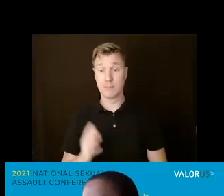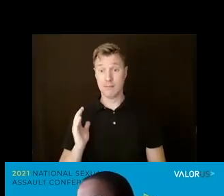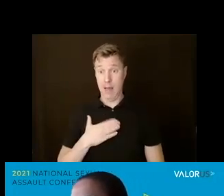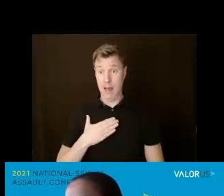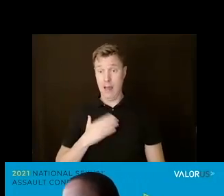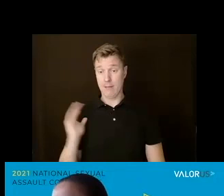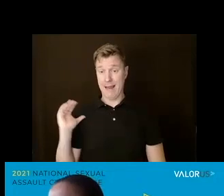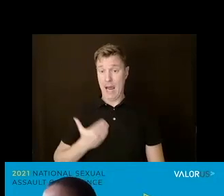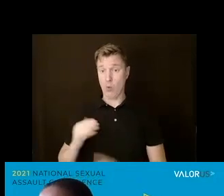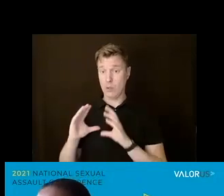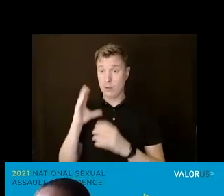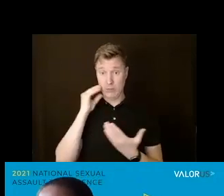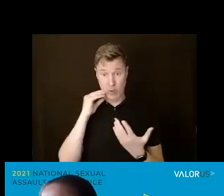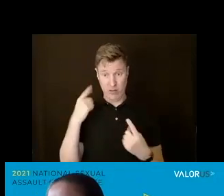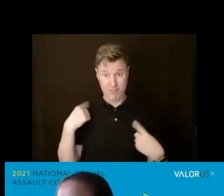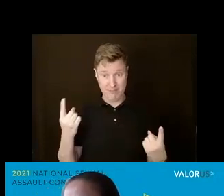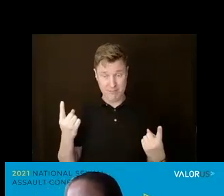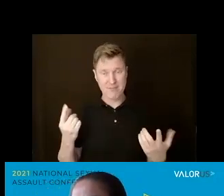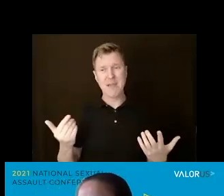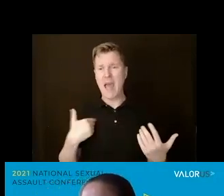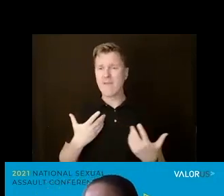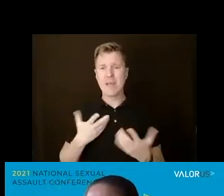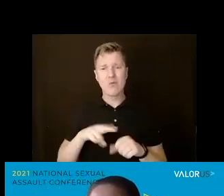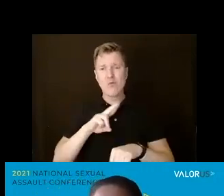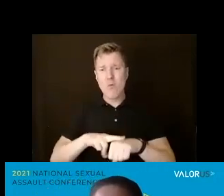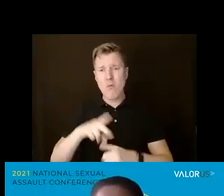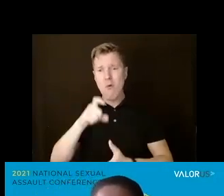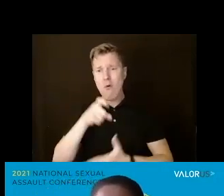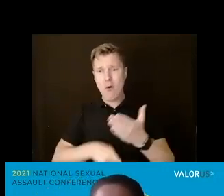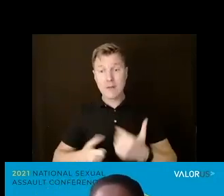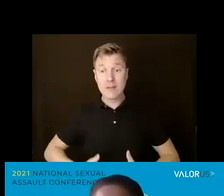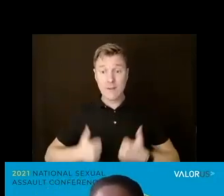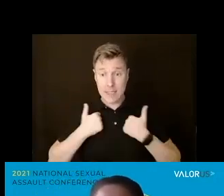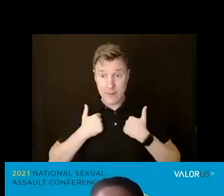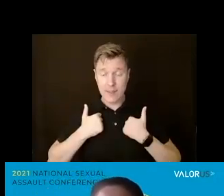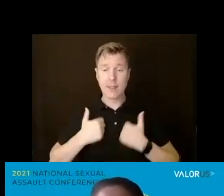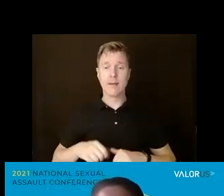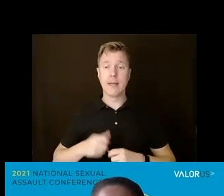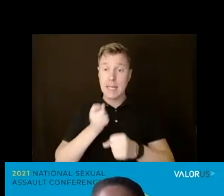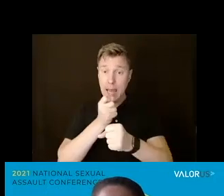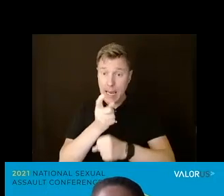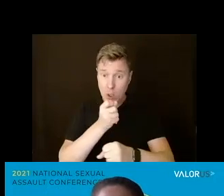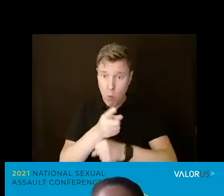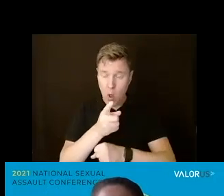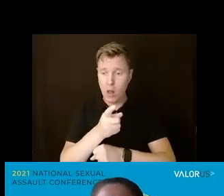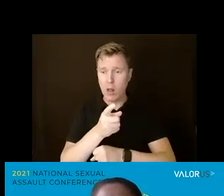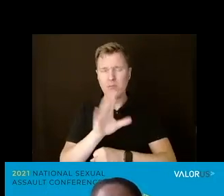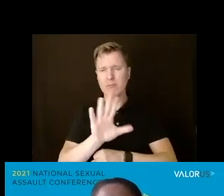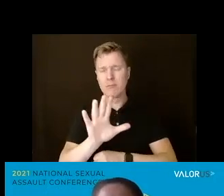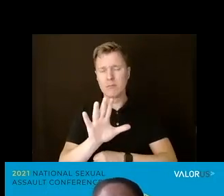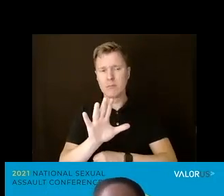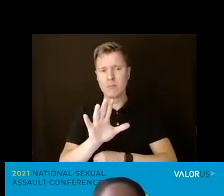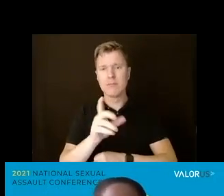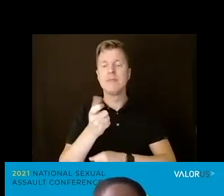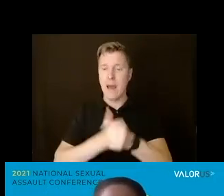think having just a regular cost of living and an annual, or for us, every 2